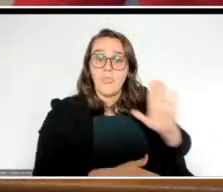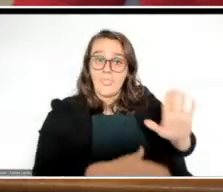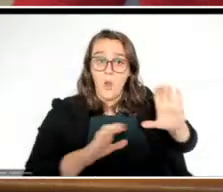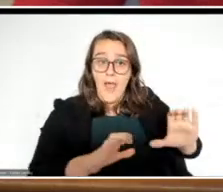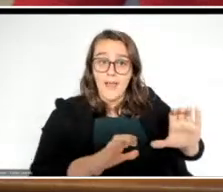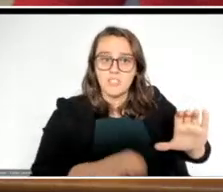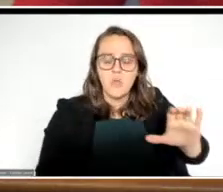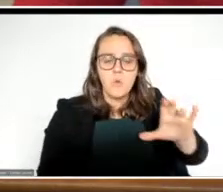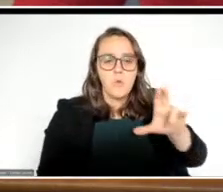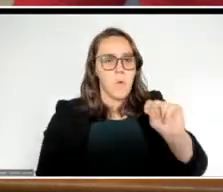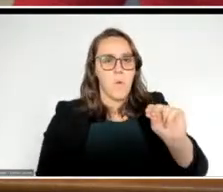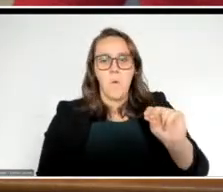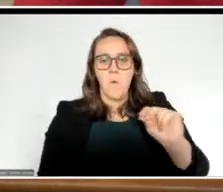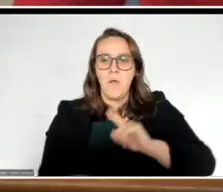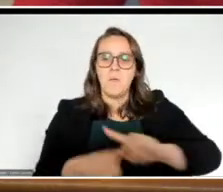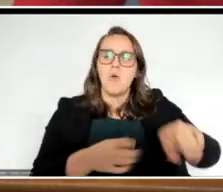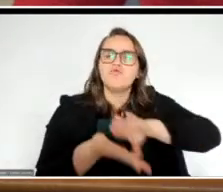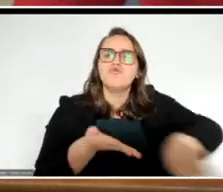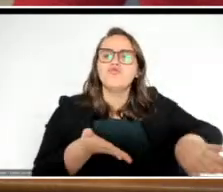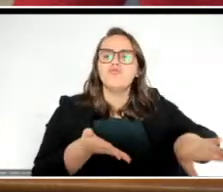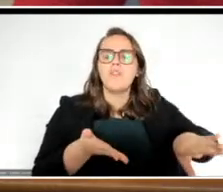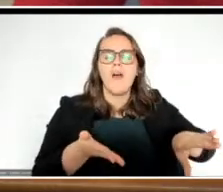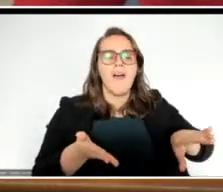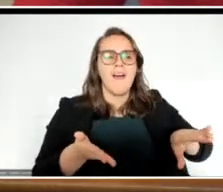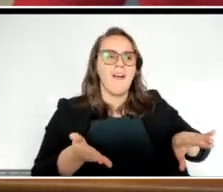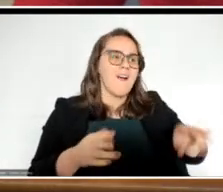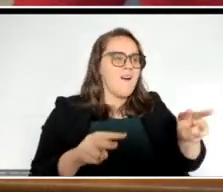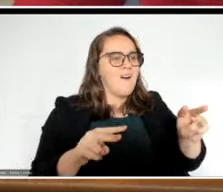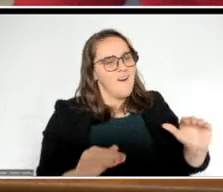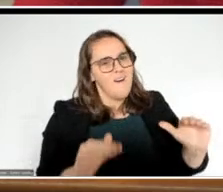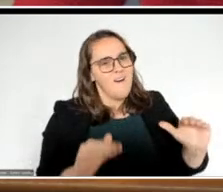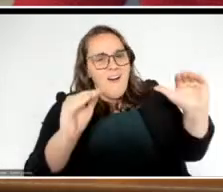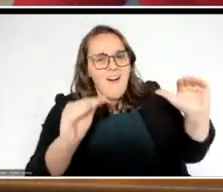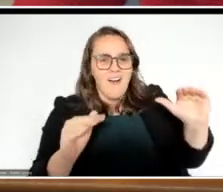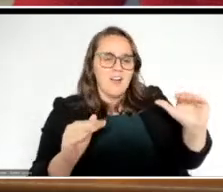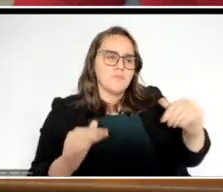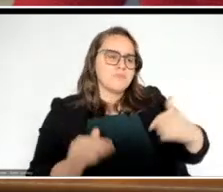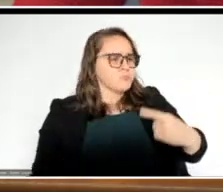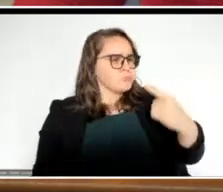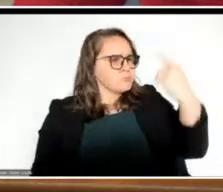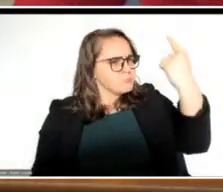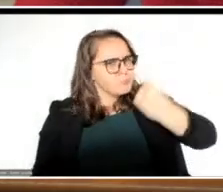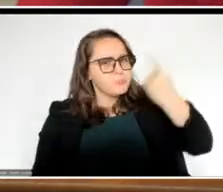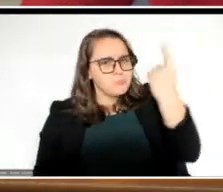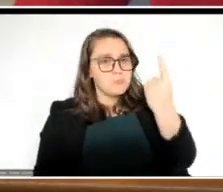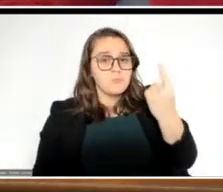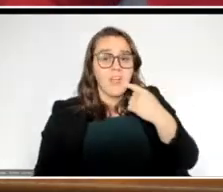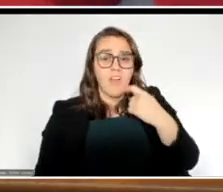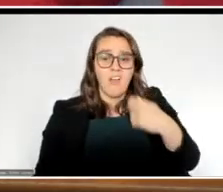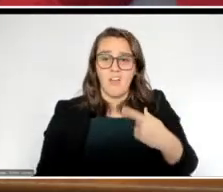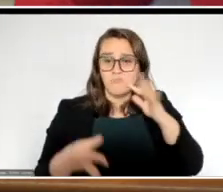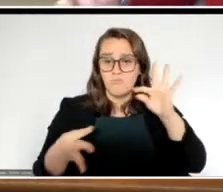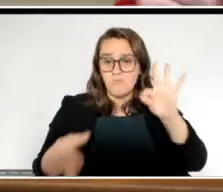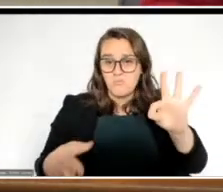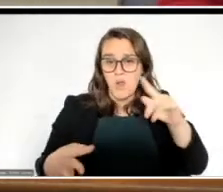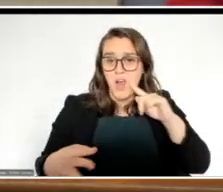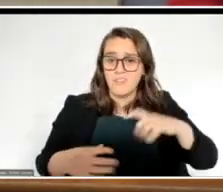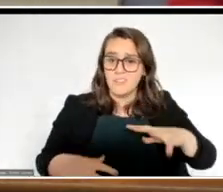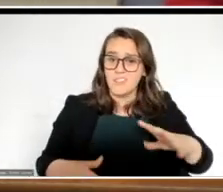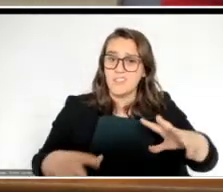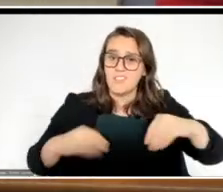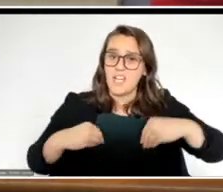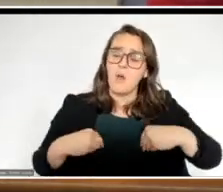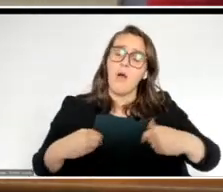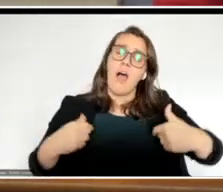it. Significantly, he made it clear that he considered the violence perfectly foreseeable and predictable. Check it out. These